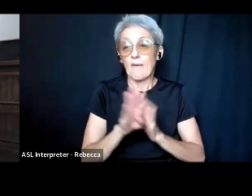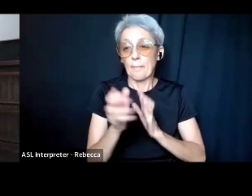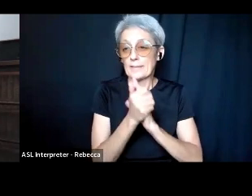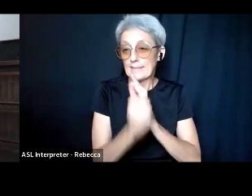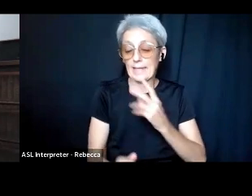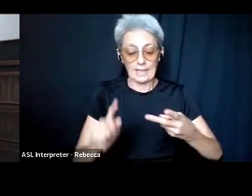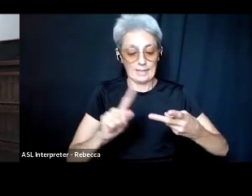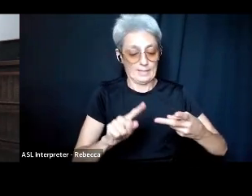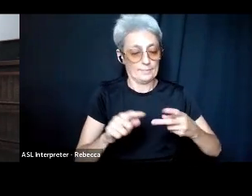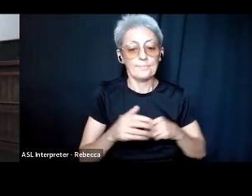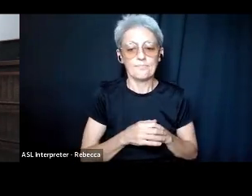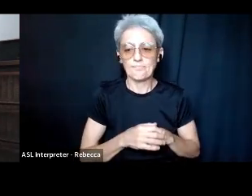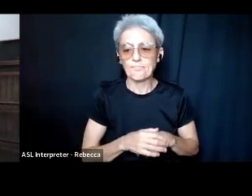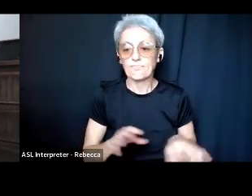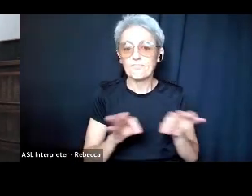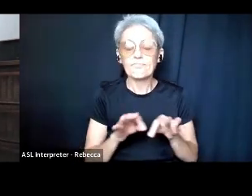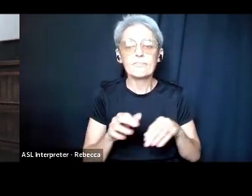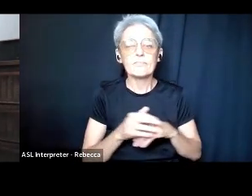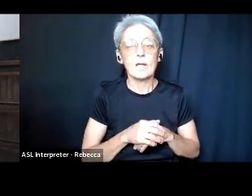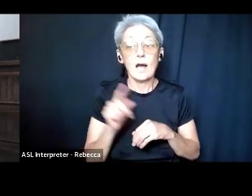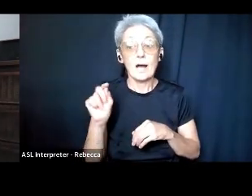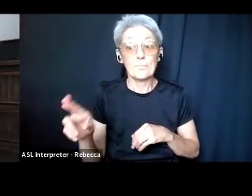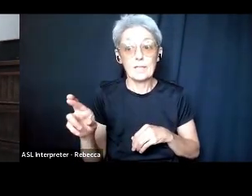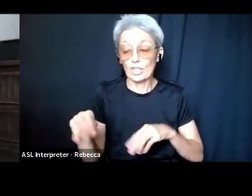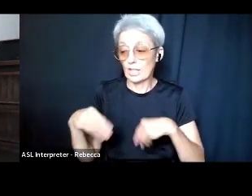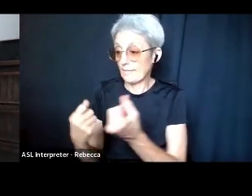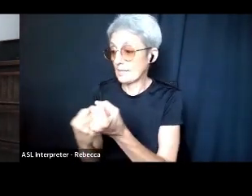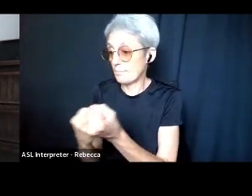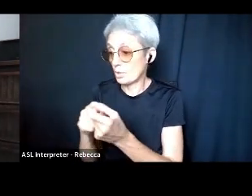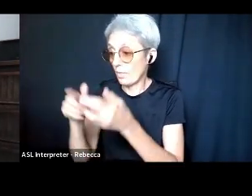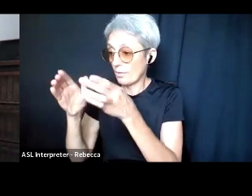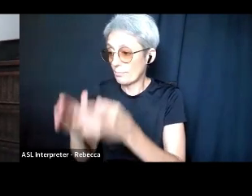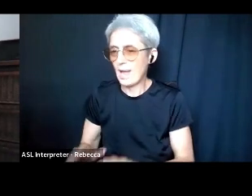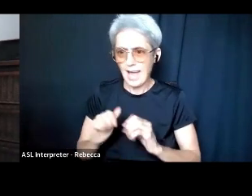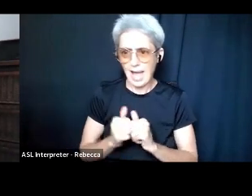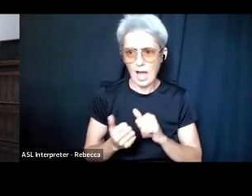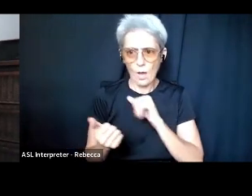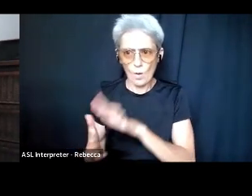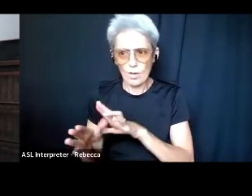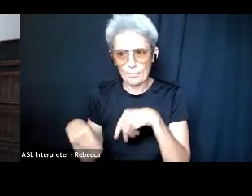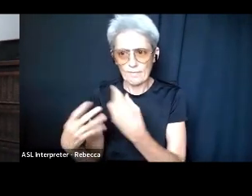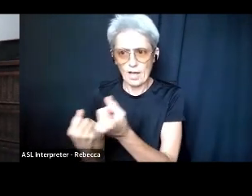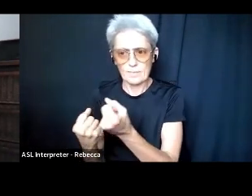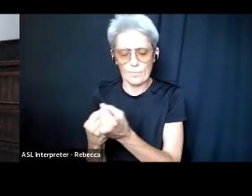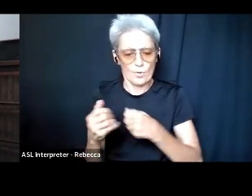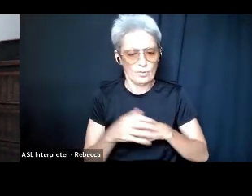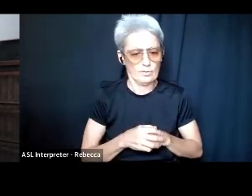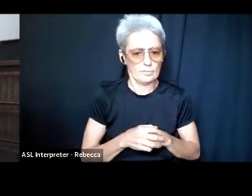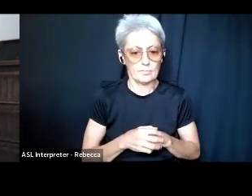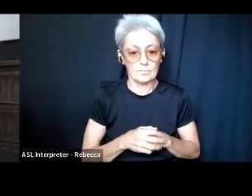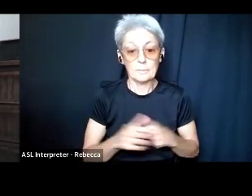a peer providing support to somebody else. How do you do that? It's not enough to just have a big